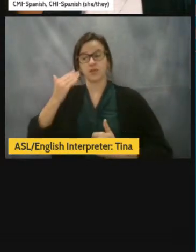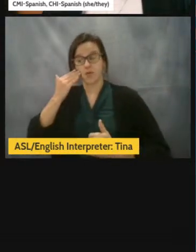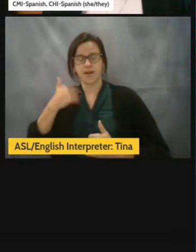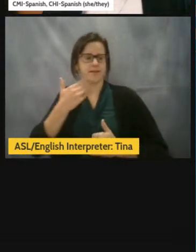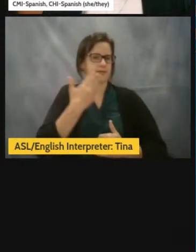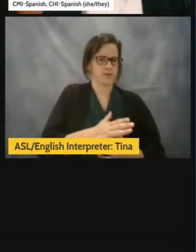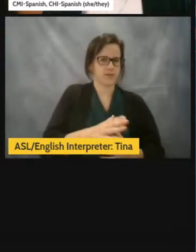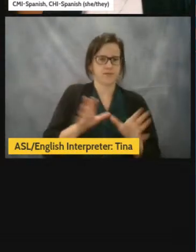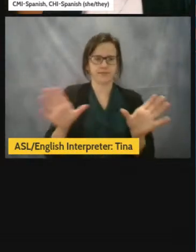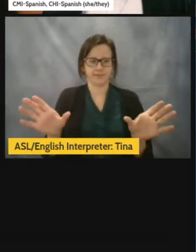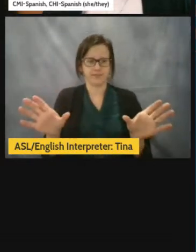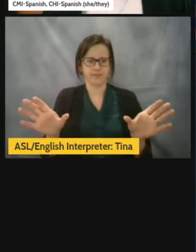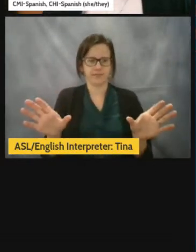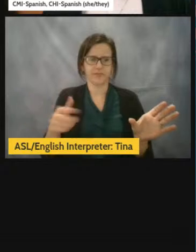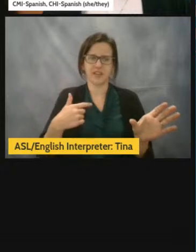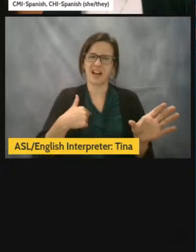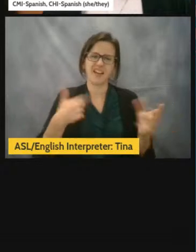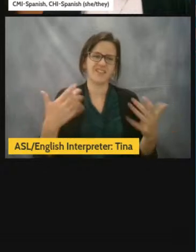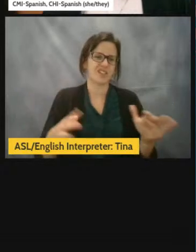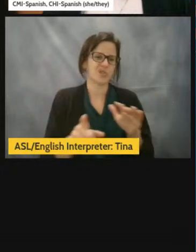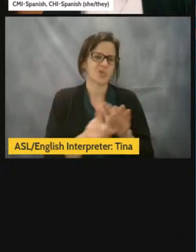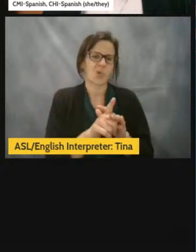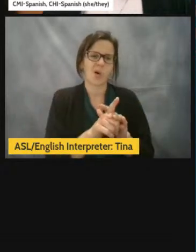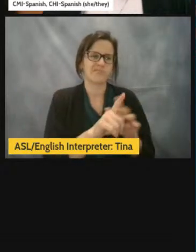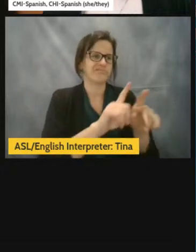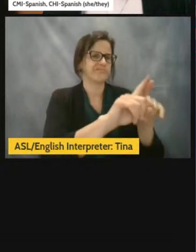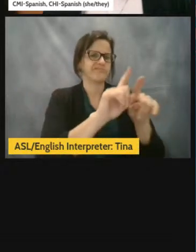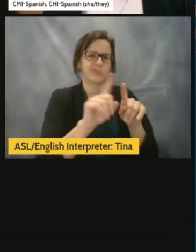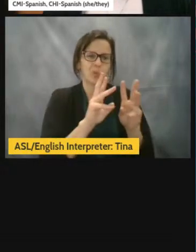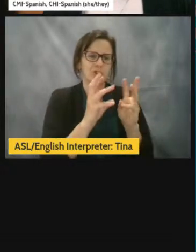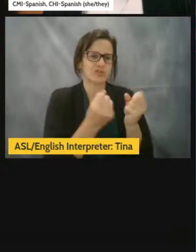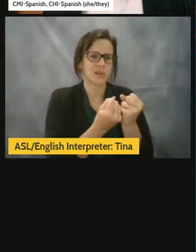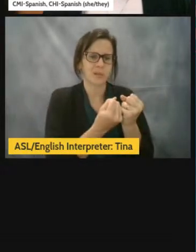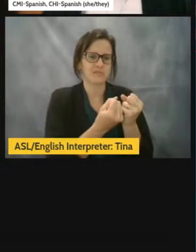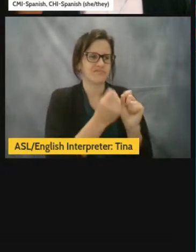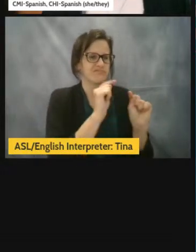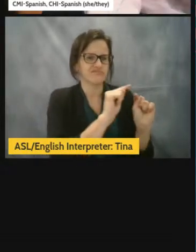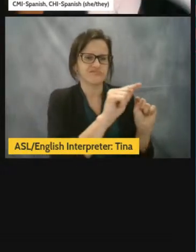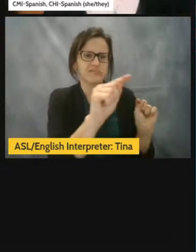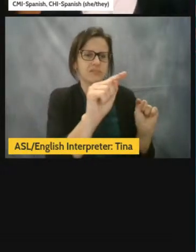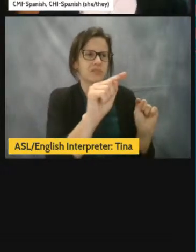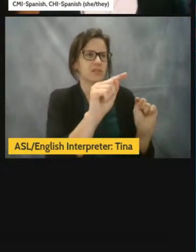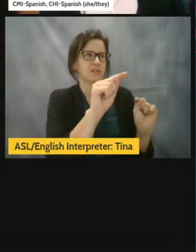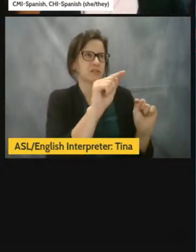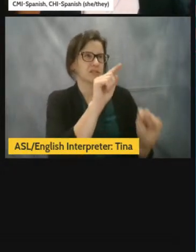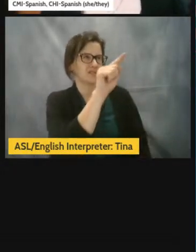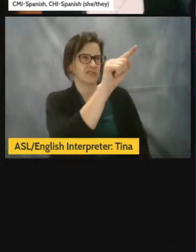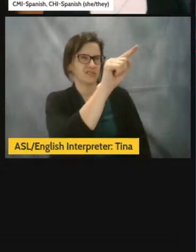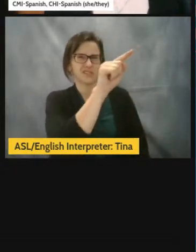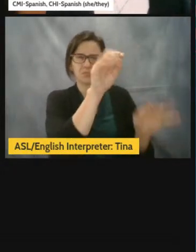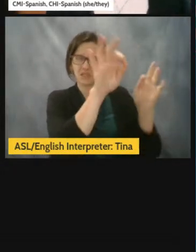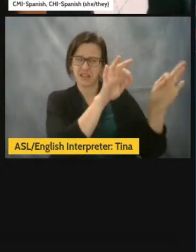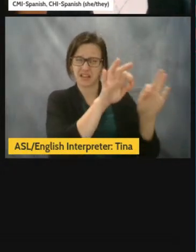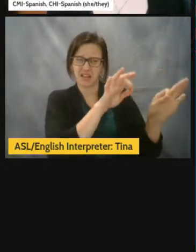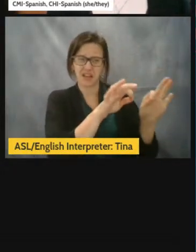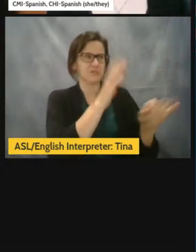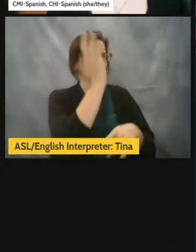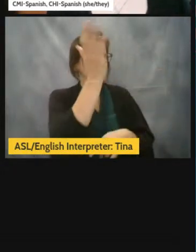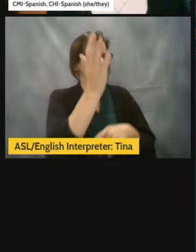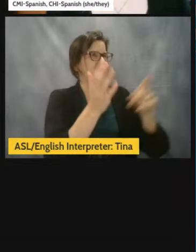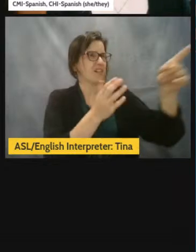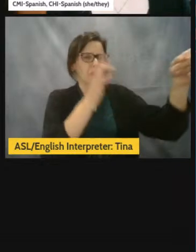many workshops where people have zero clue what they're talking about when it comes to this topic, but they're still presenting on